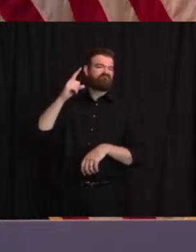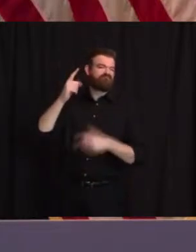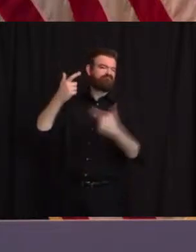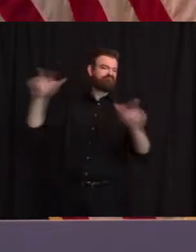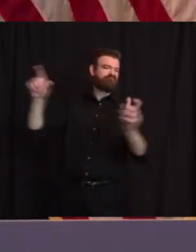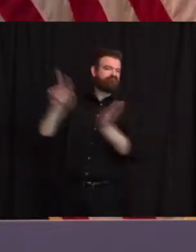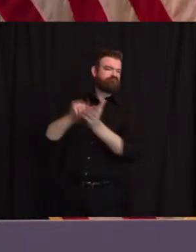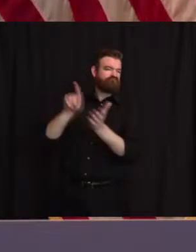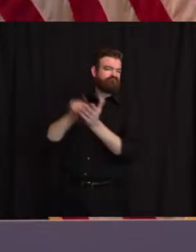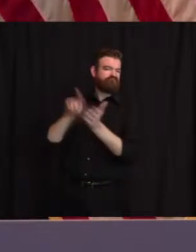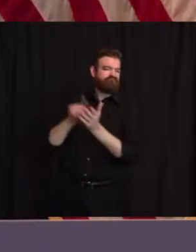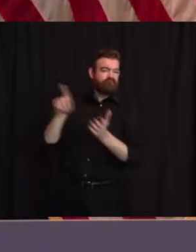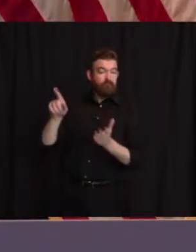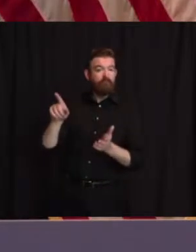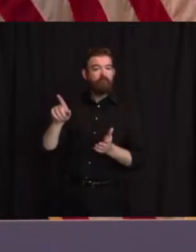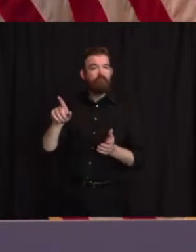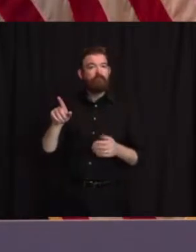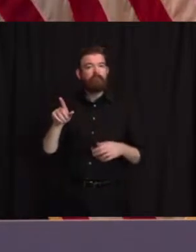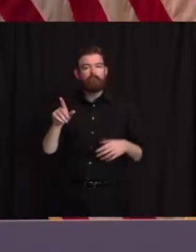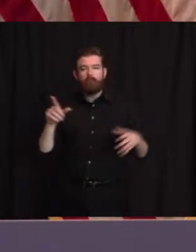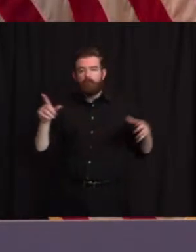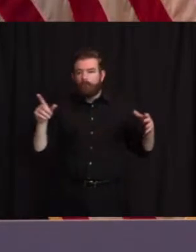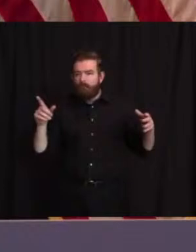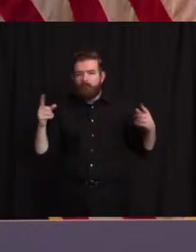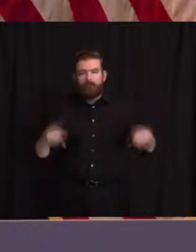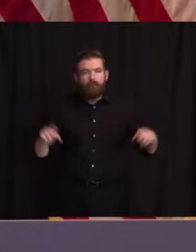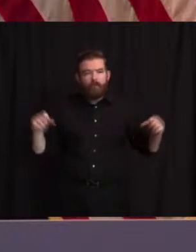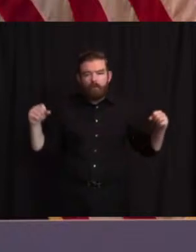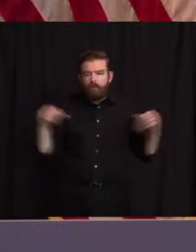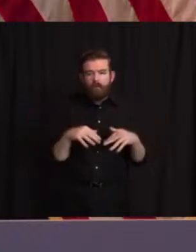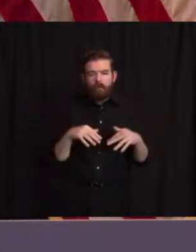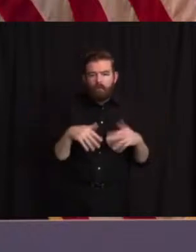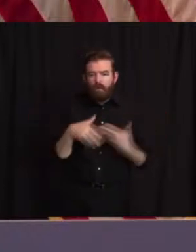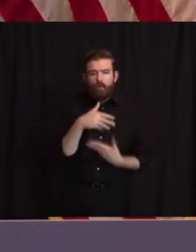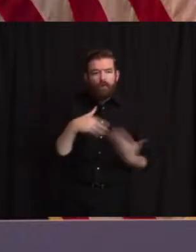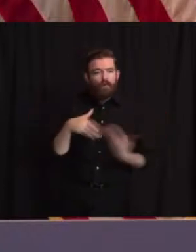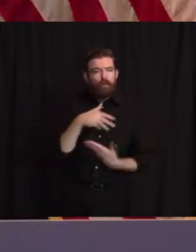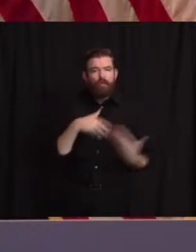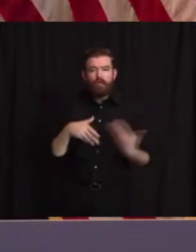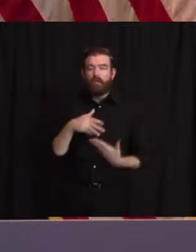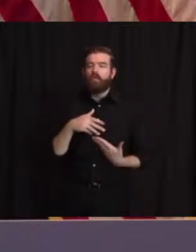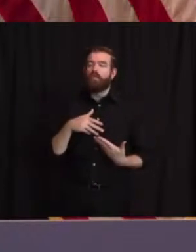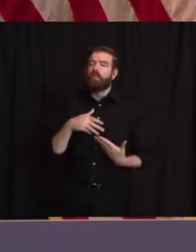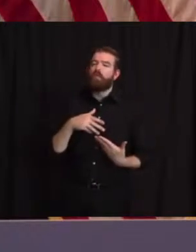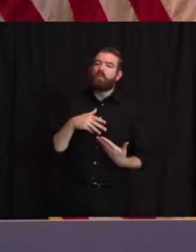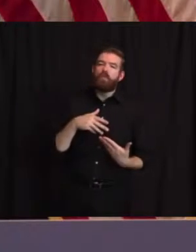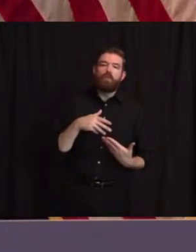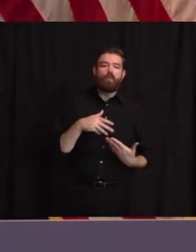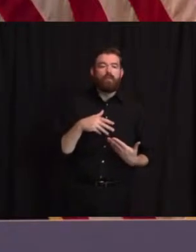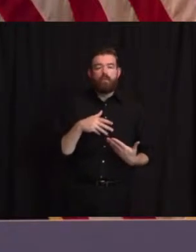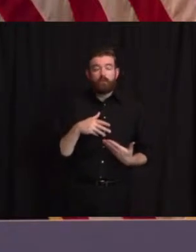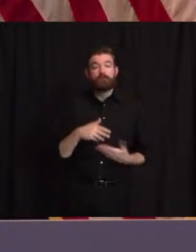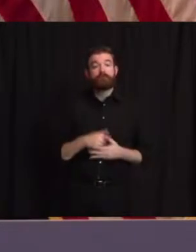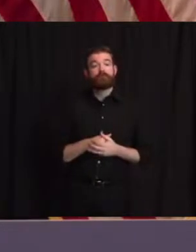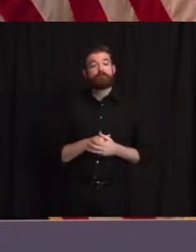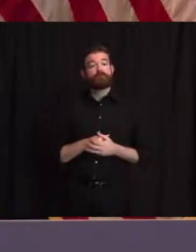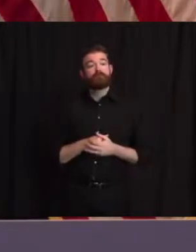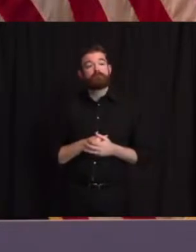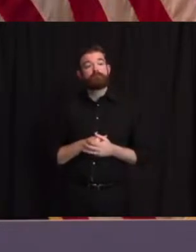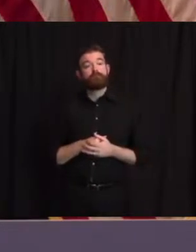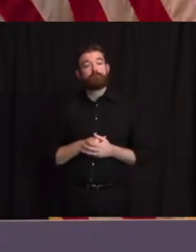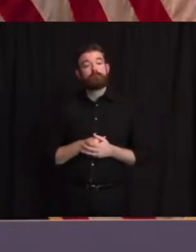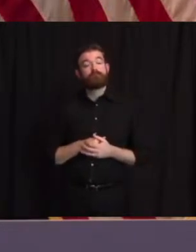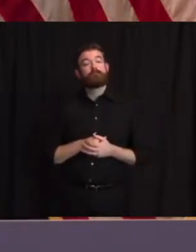in close proximity challenging, but that the impact that the virus has on individuals